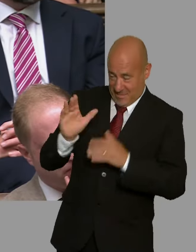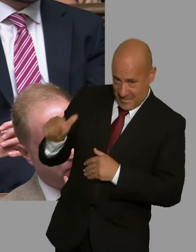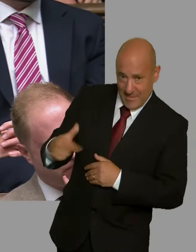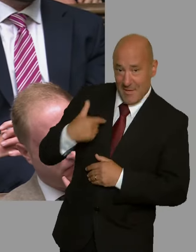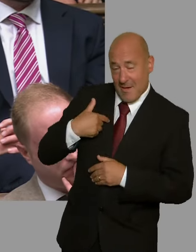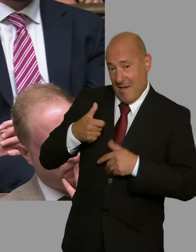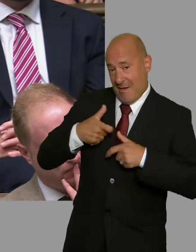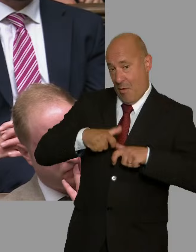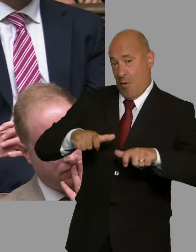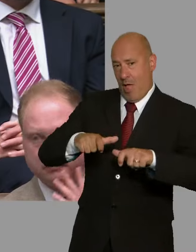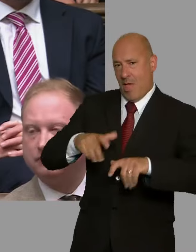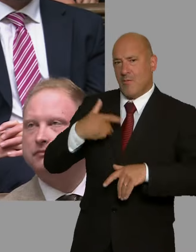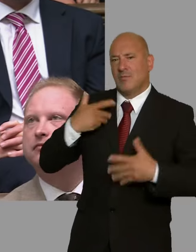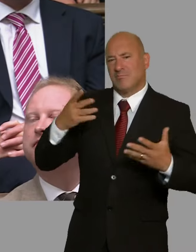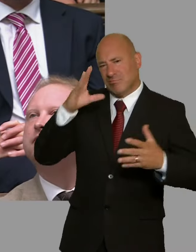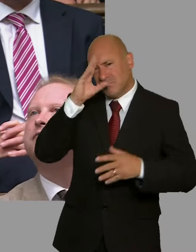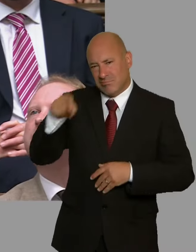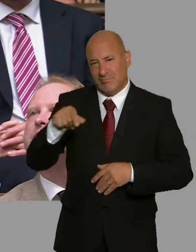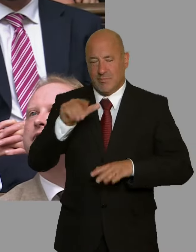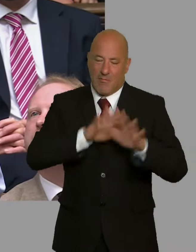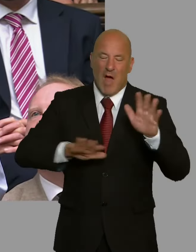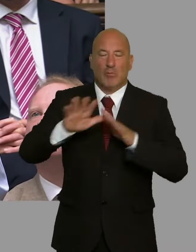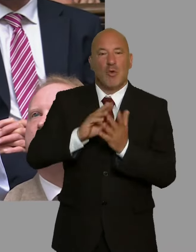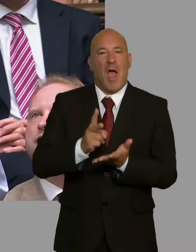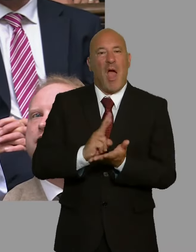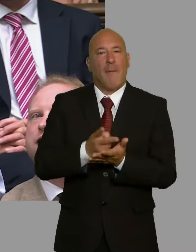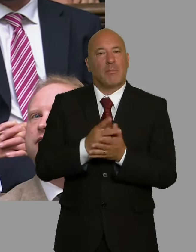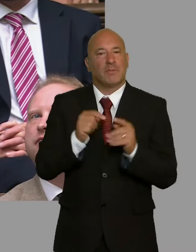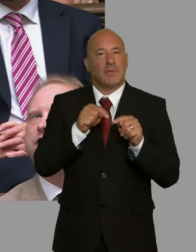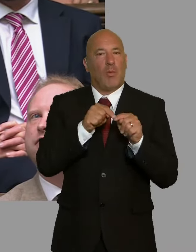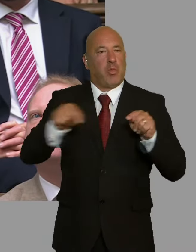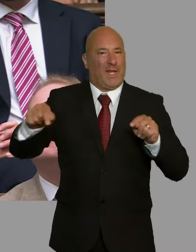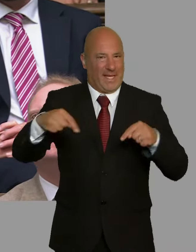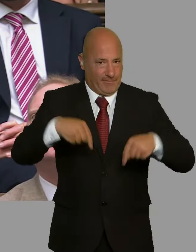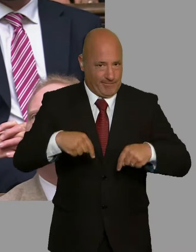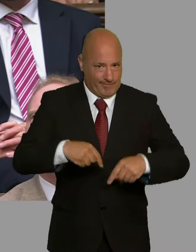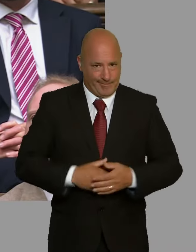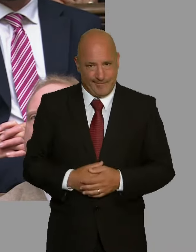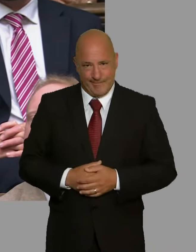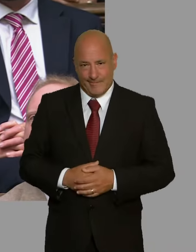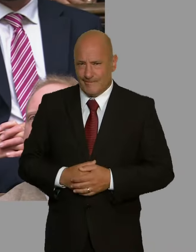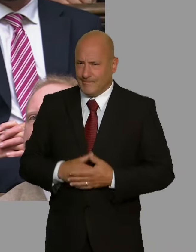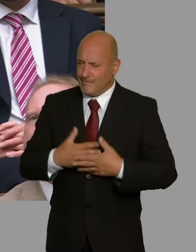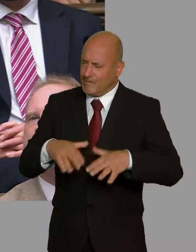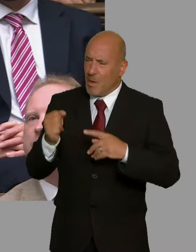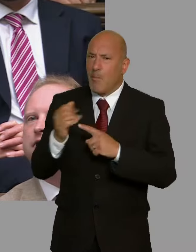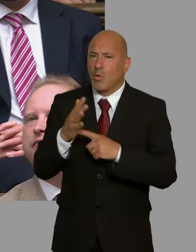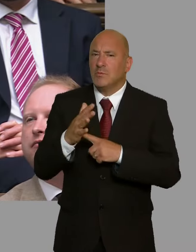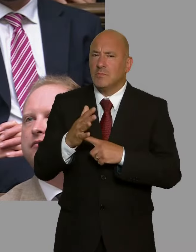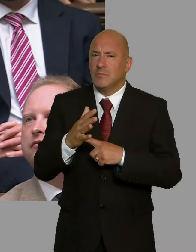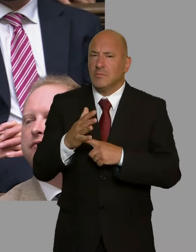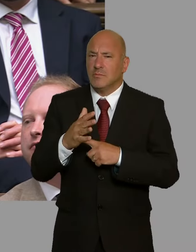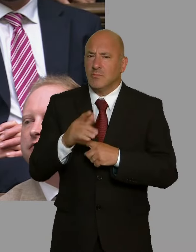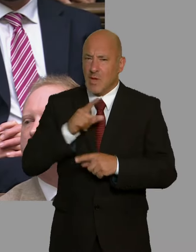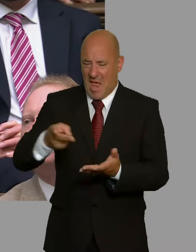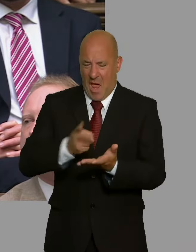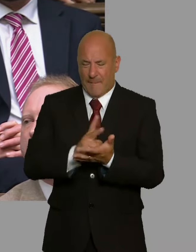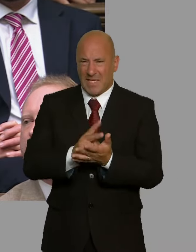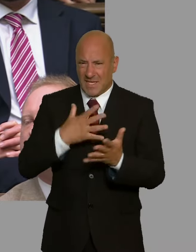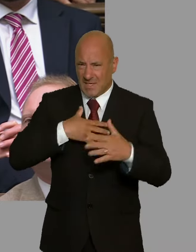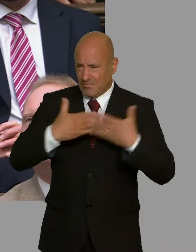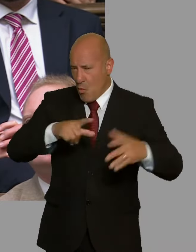often remains invisible. Epilepsy comes with fear and uncertainty, the anxiety of having a seizure, the impact of losing a